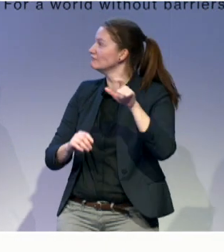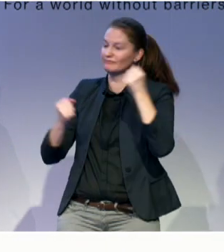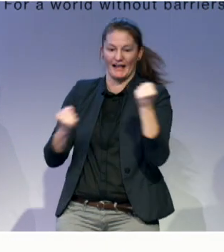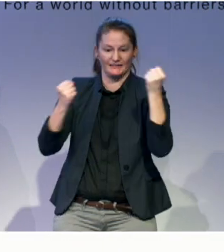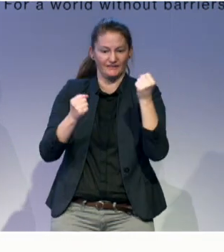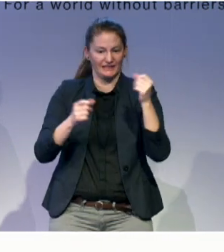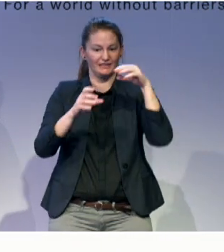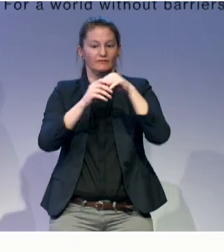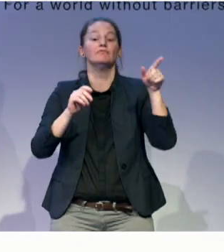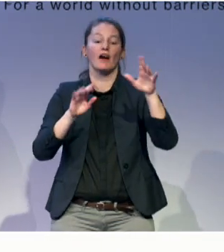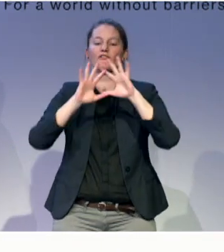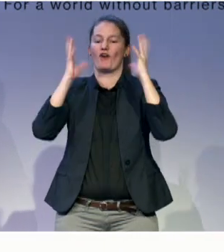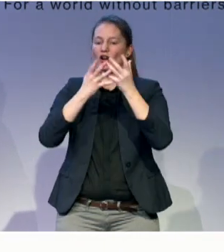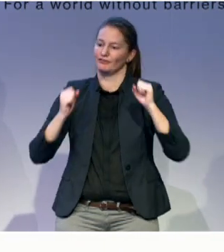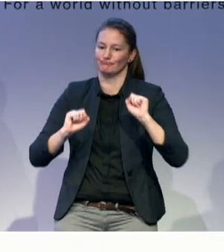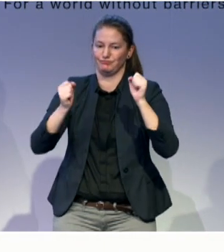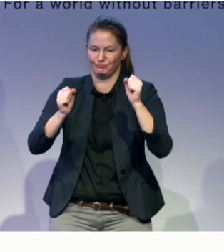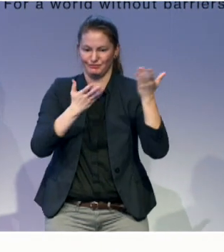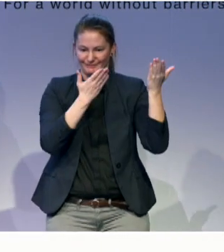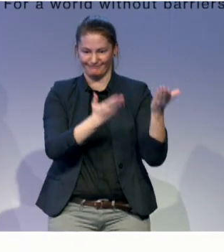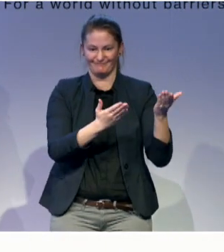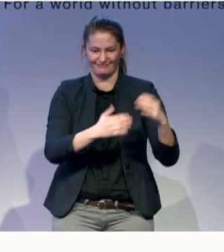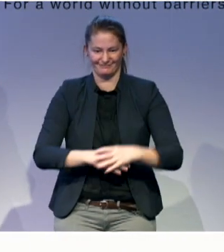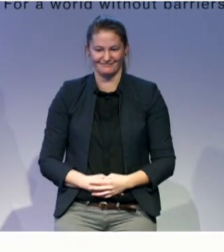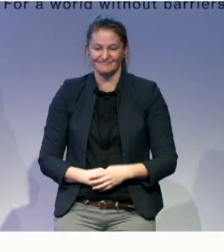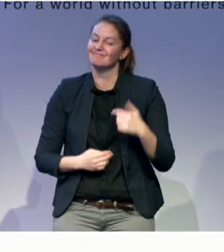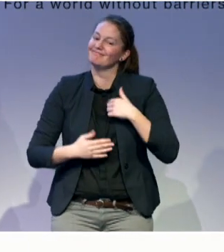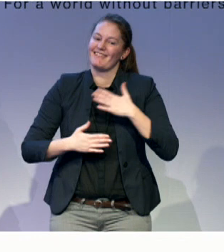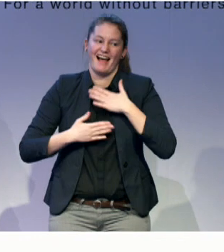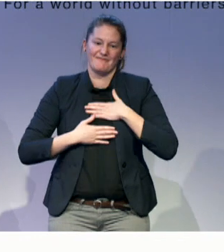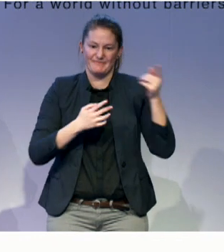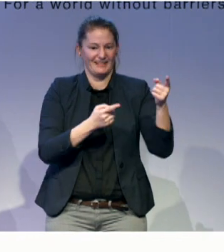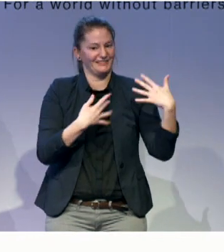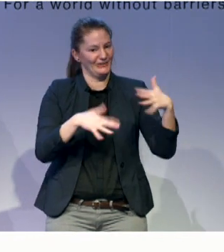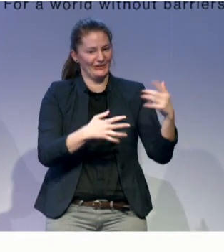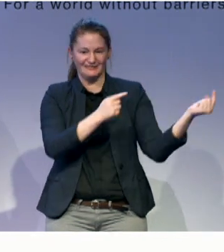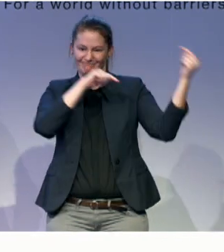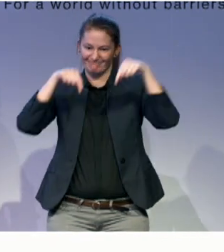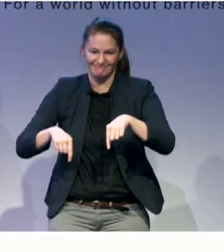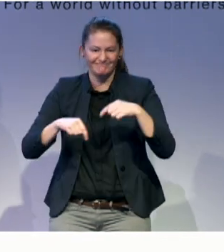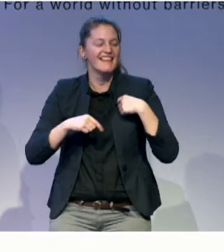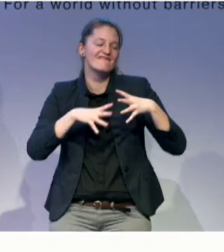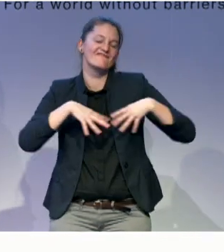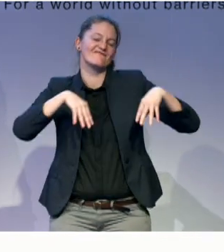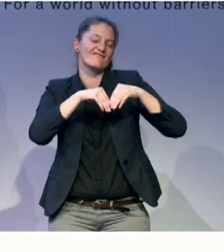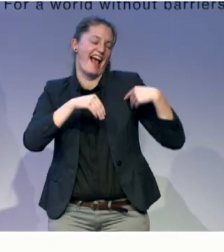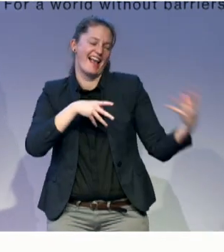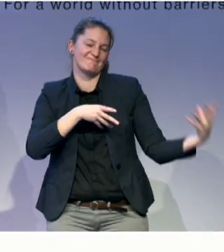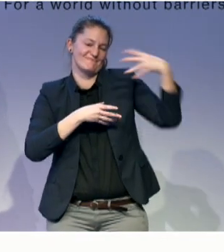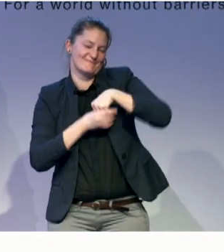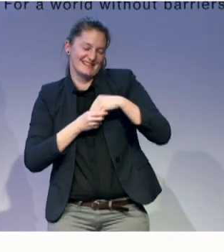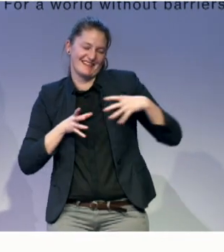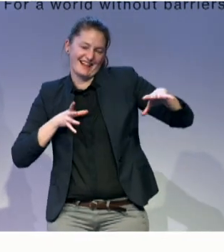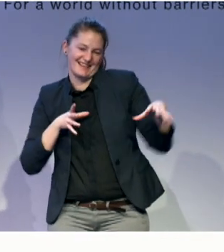it's absolutely fantastic to have her here as part of the Zero Project Family Conference. Her name is